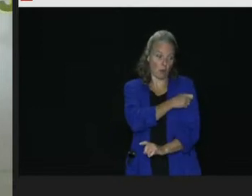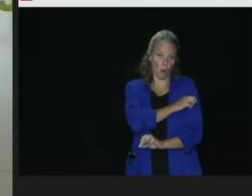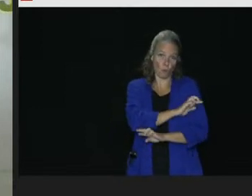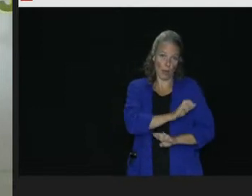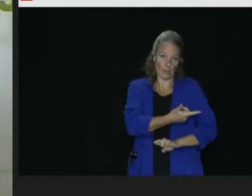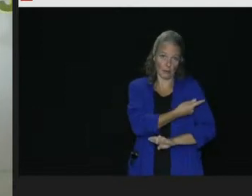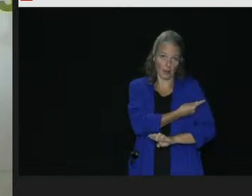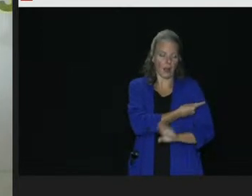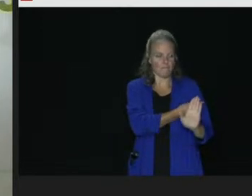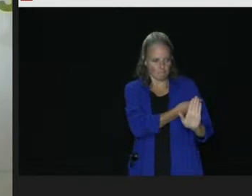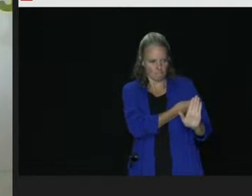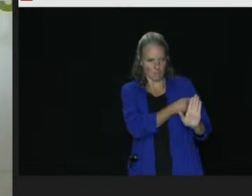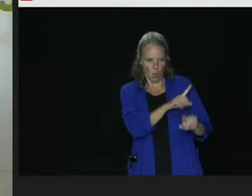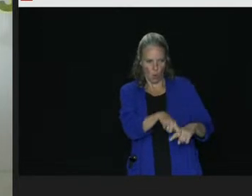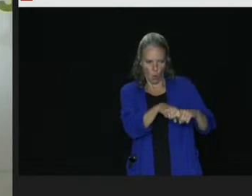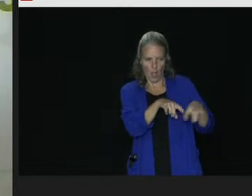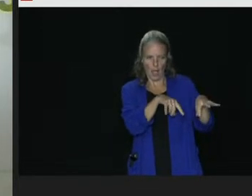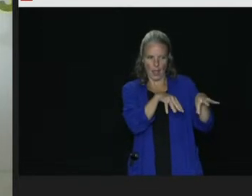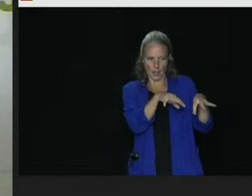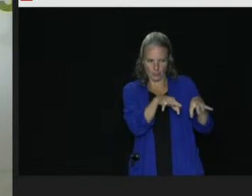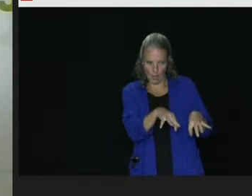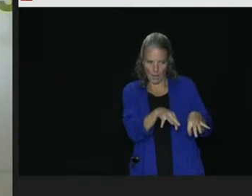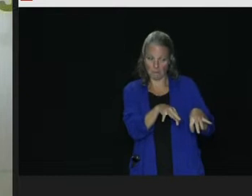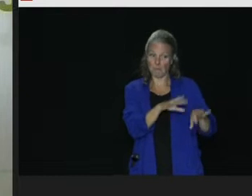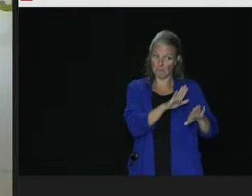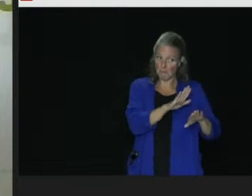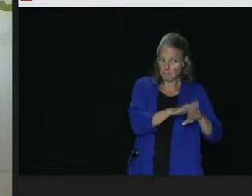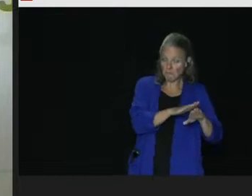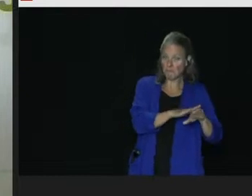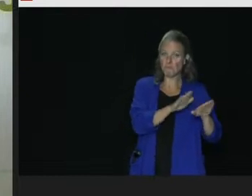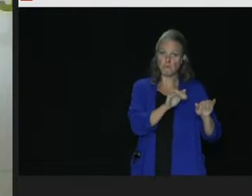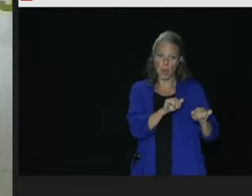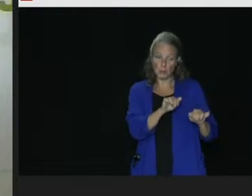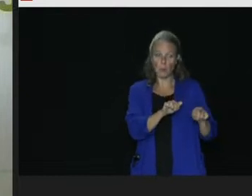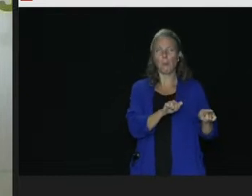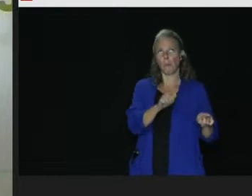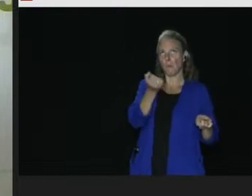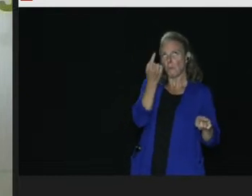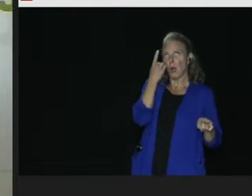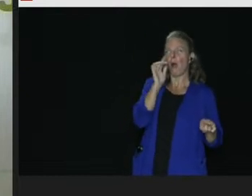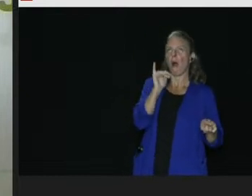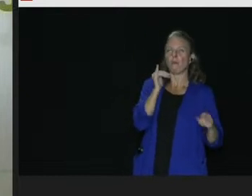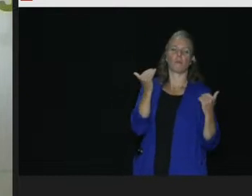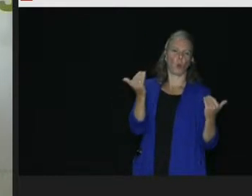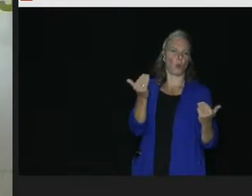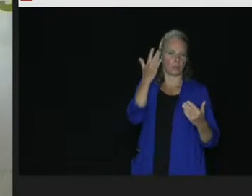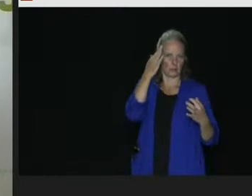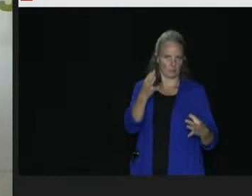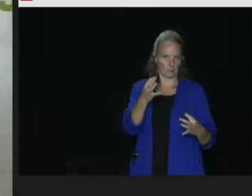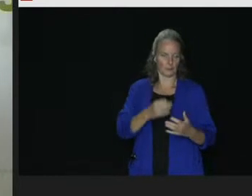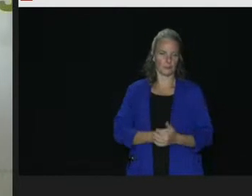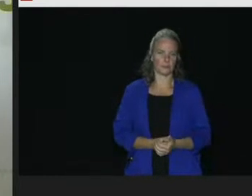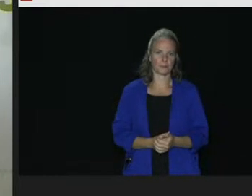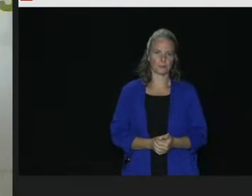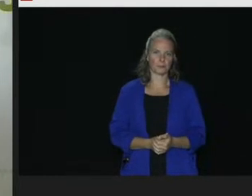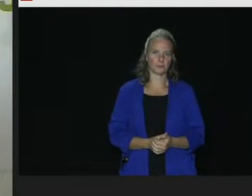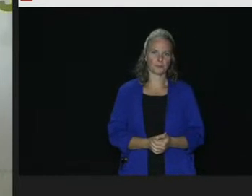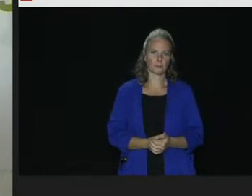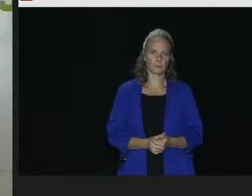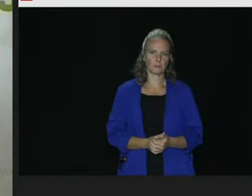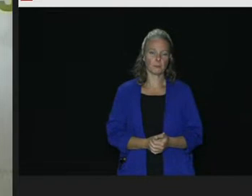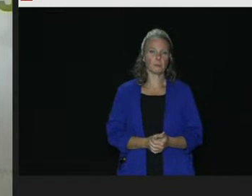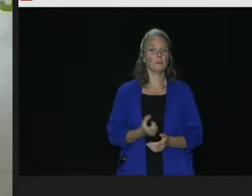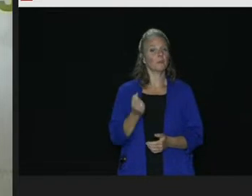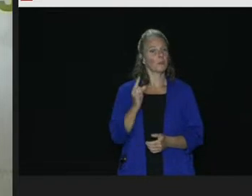providing the vaccine to. But that's where we're at the moment. And just to emphasize that we have